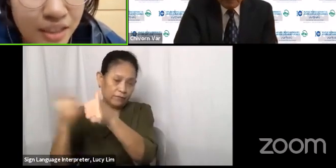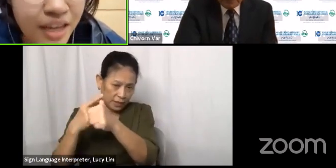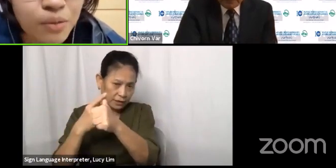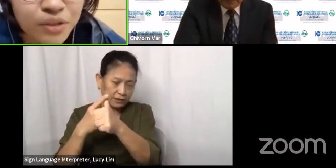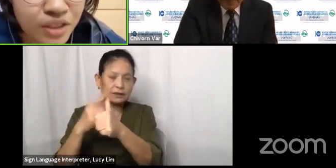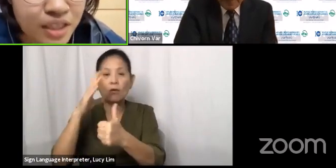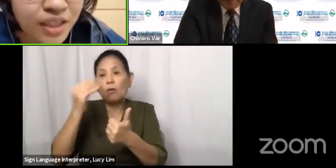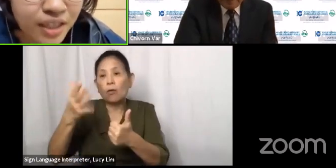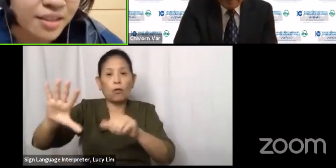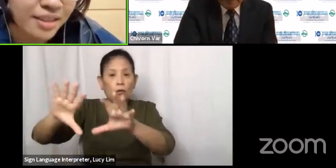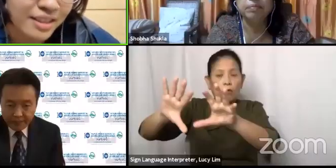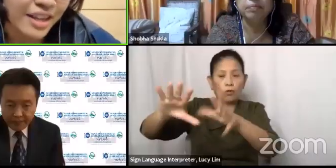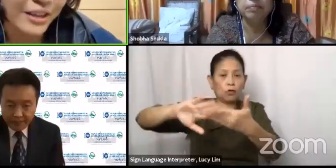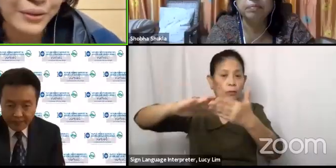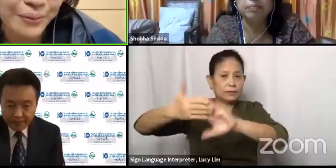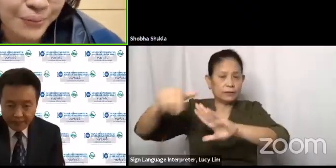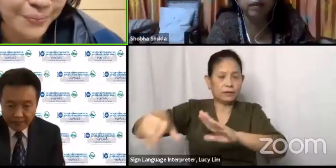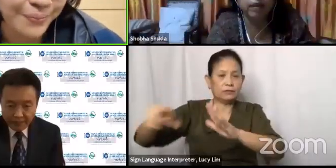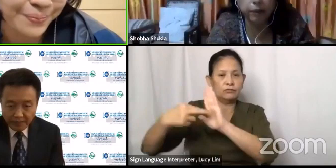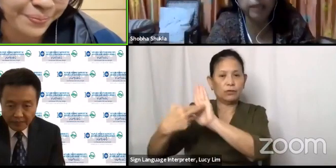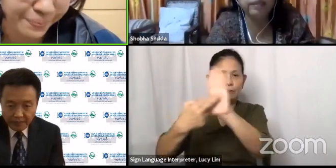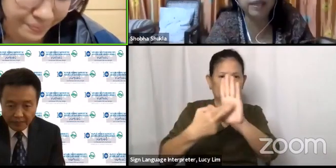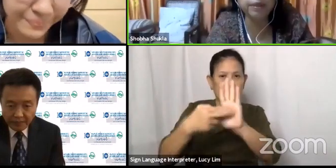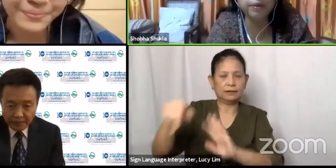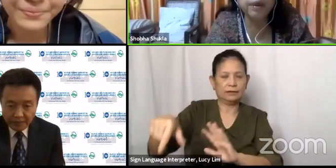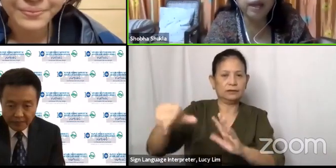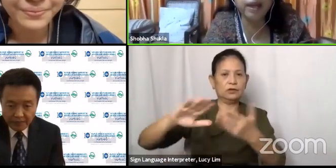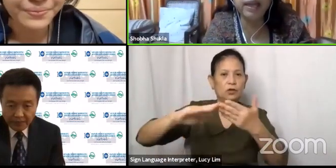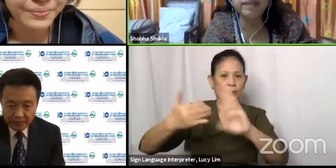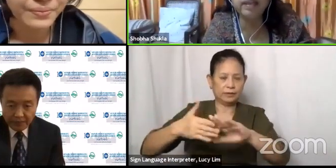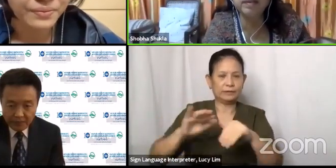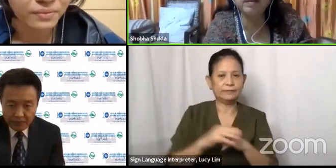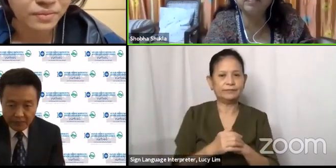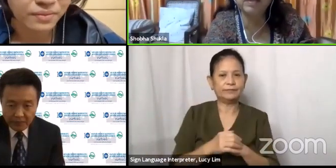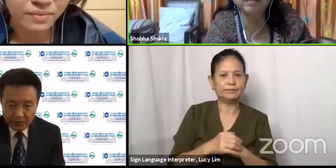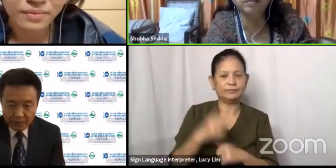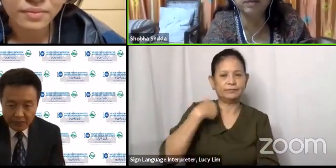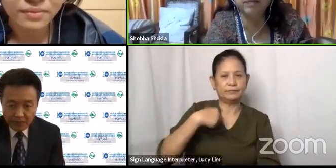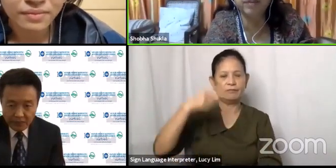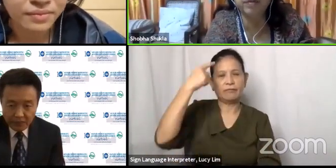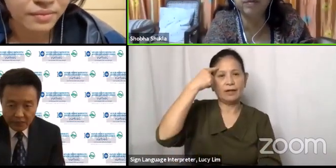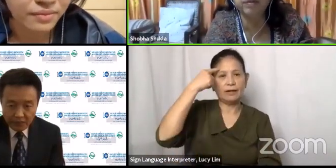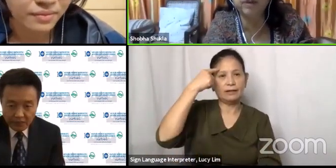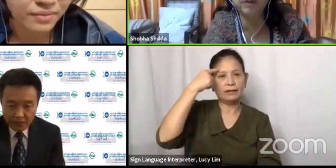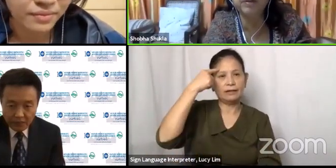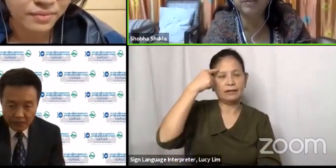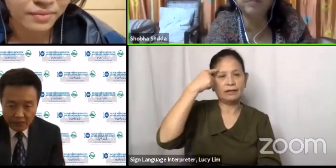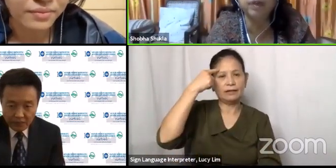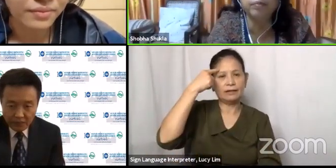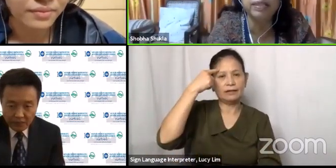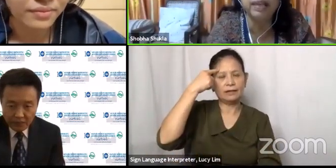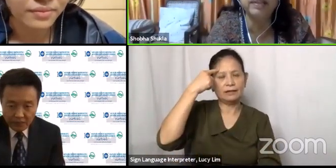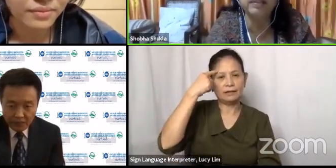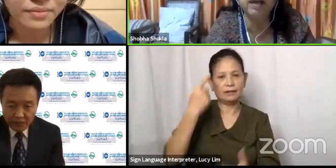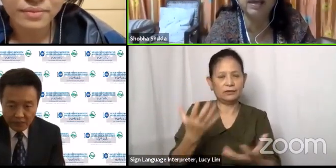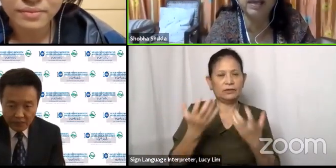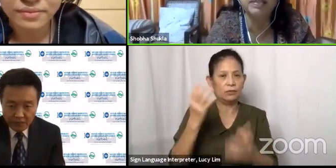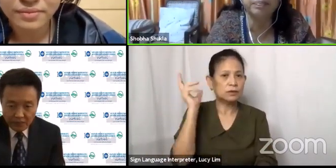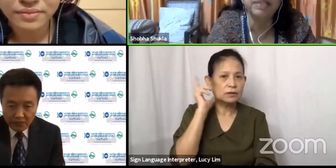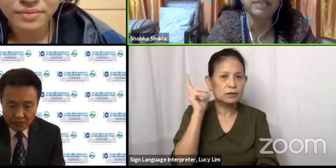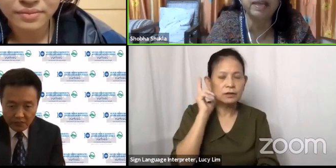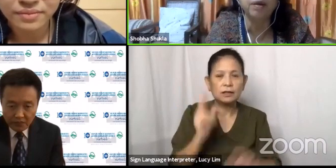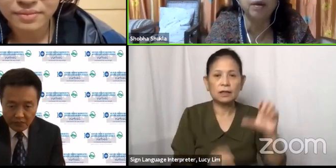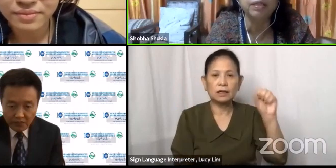representing their community. Thank you. Okay, thank you. I think we want to hear from Saritha